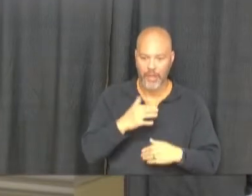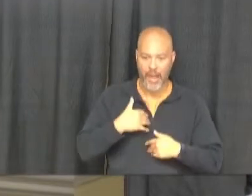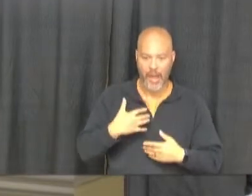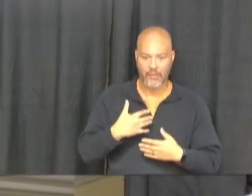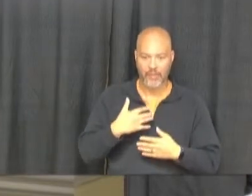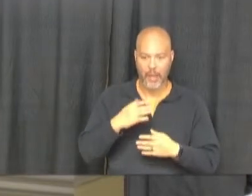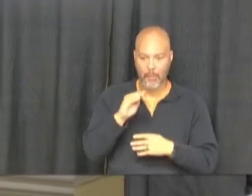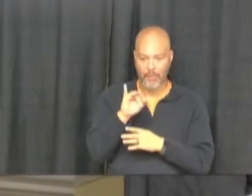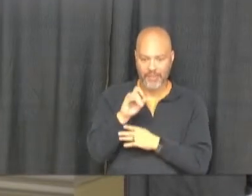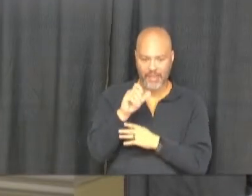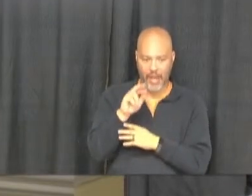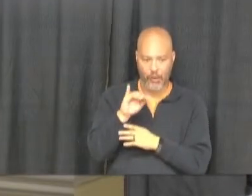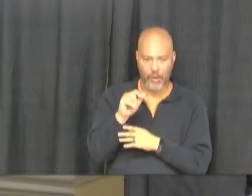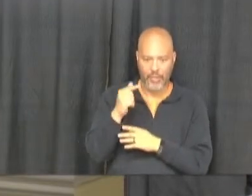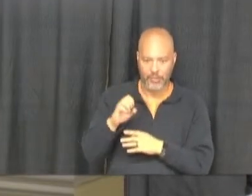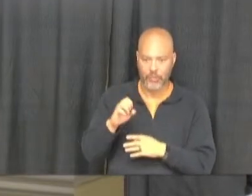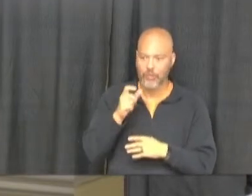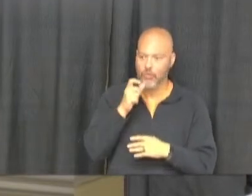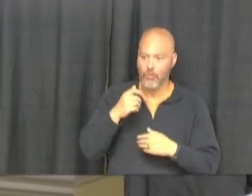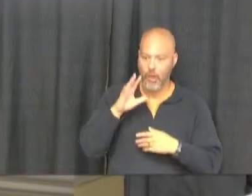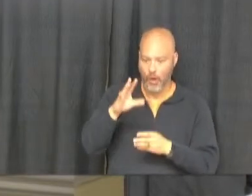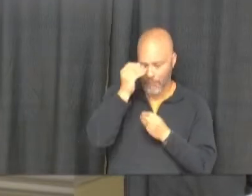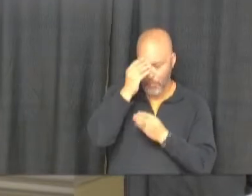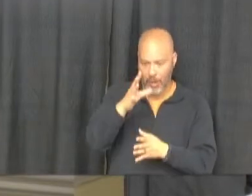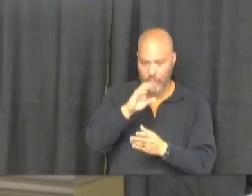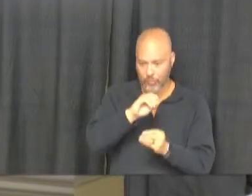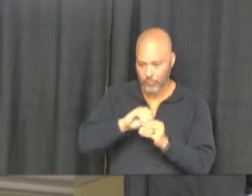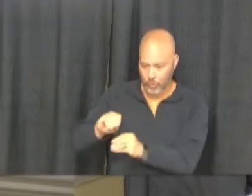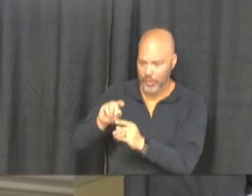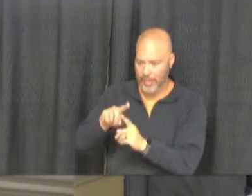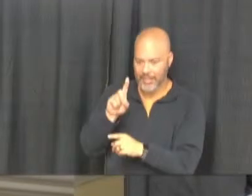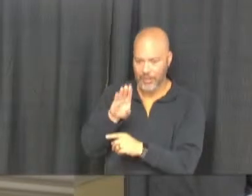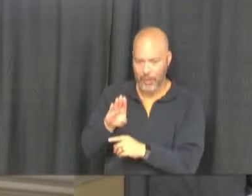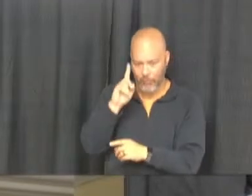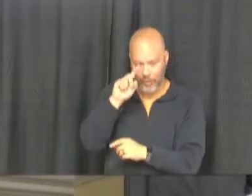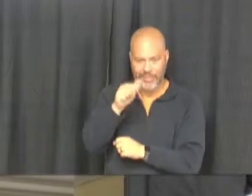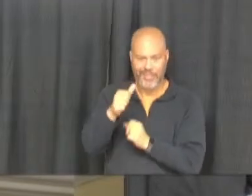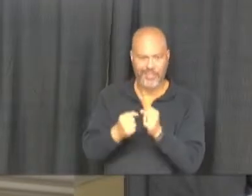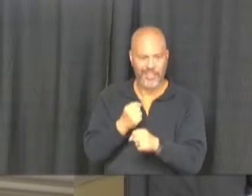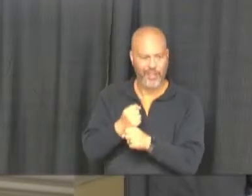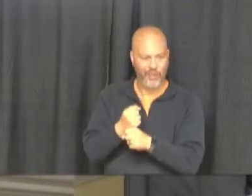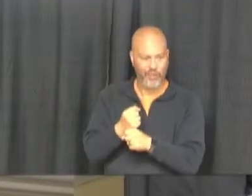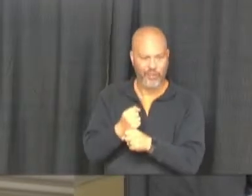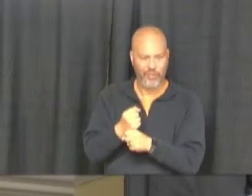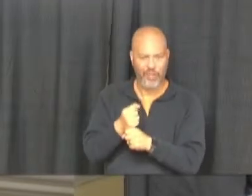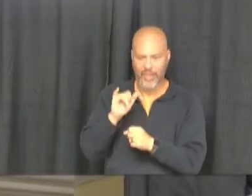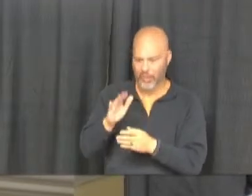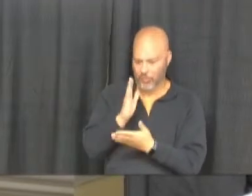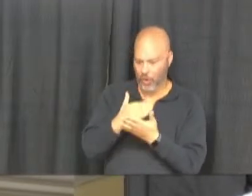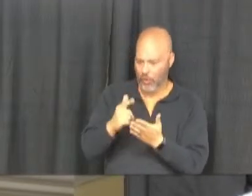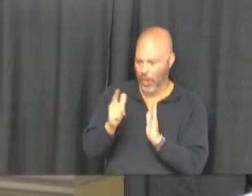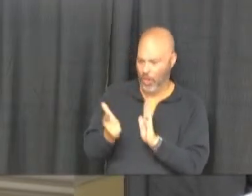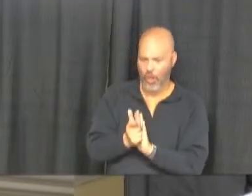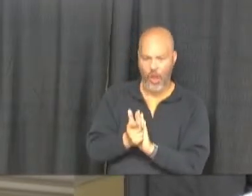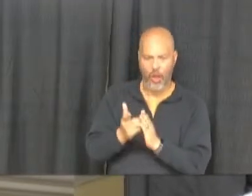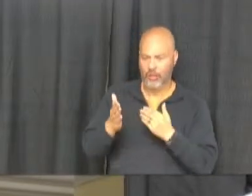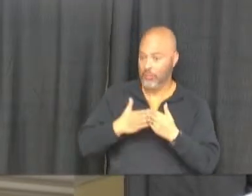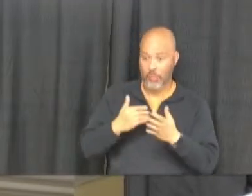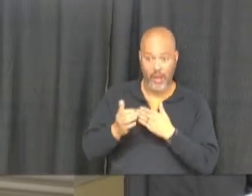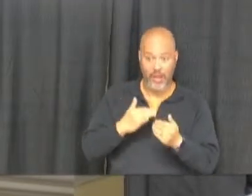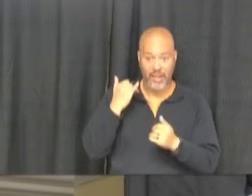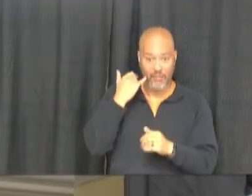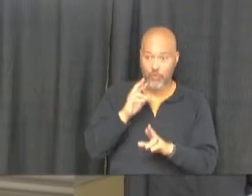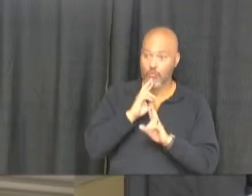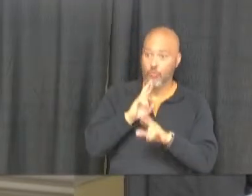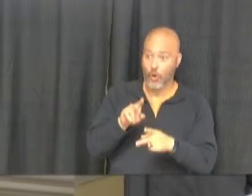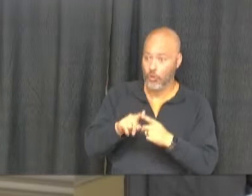her information is put into a database for 10 years. That's part of the law. So it doesn't matter if you